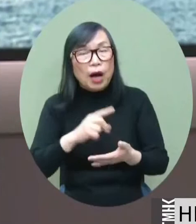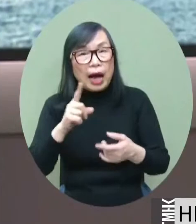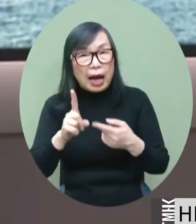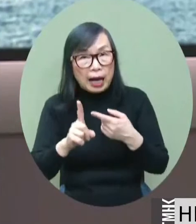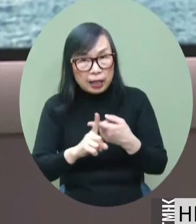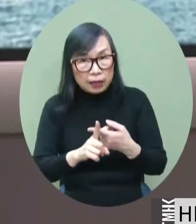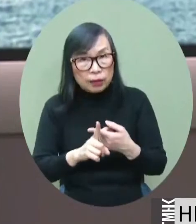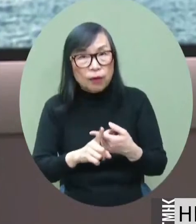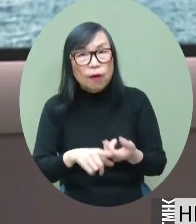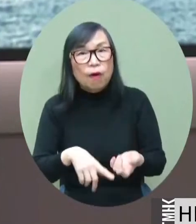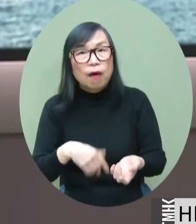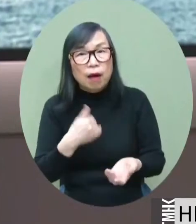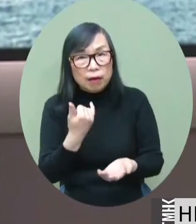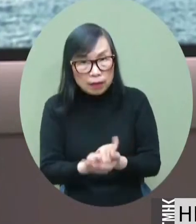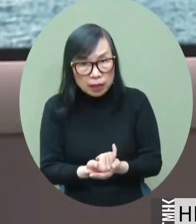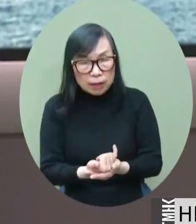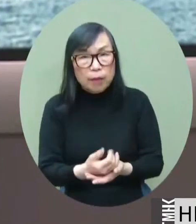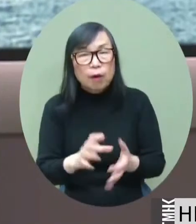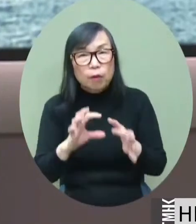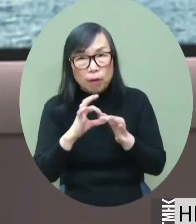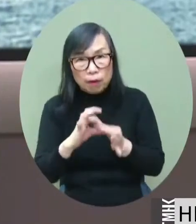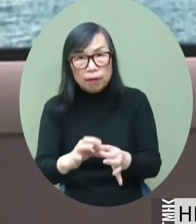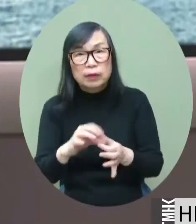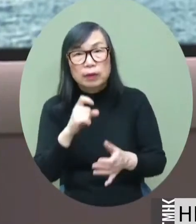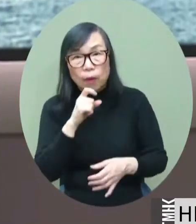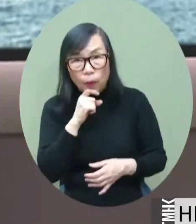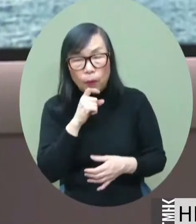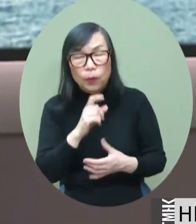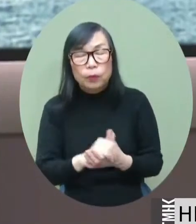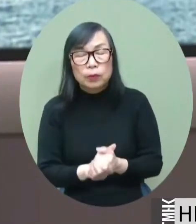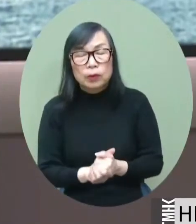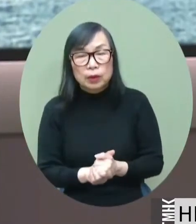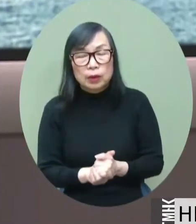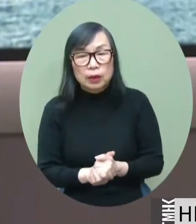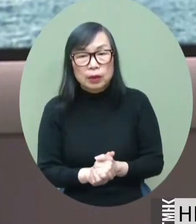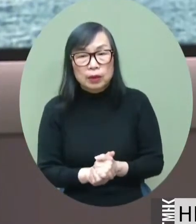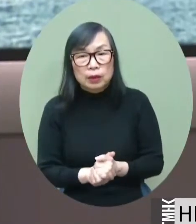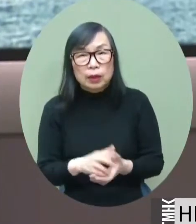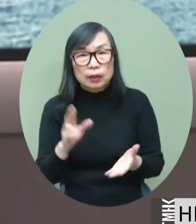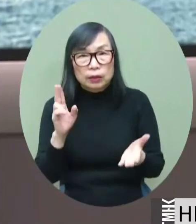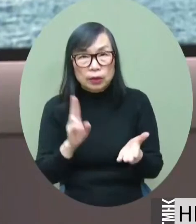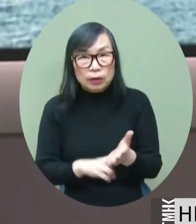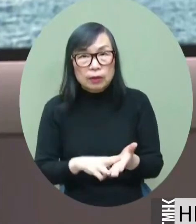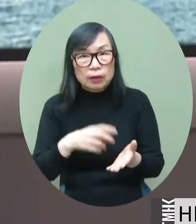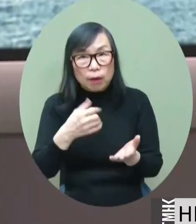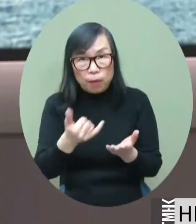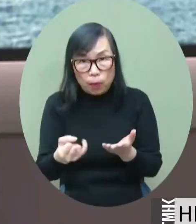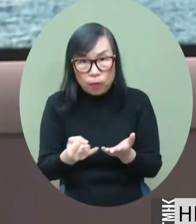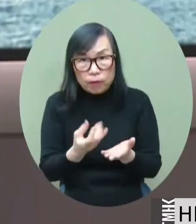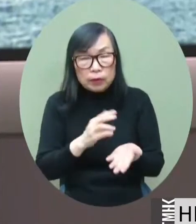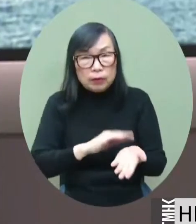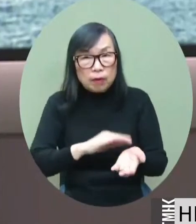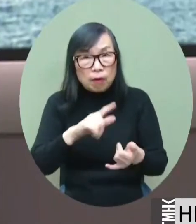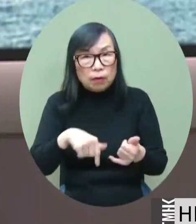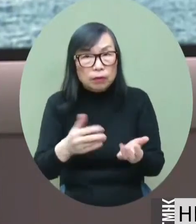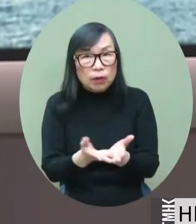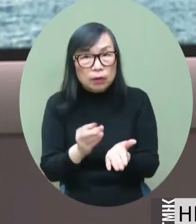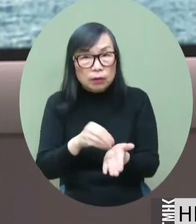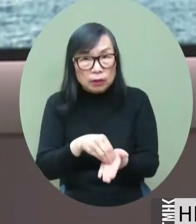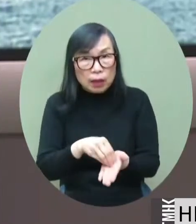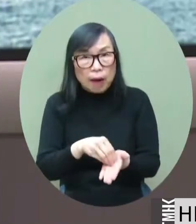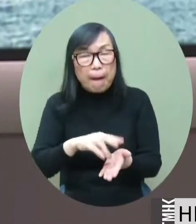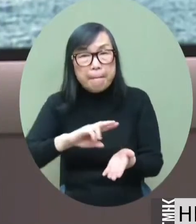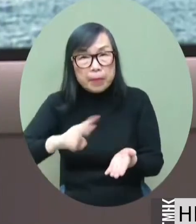The number of confirmed cases should have a bearing on the number of critical and serious